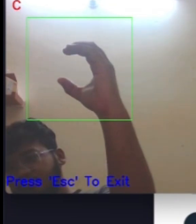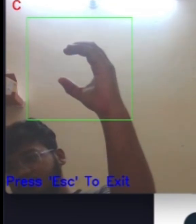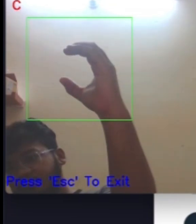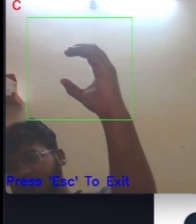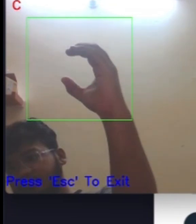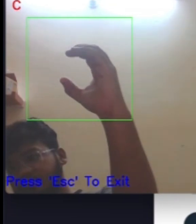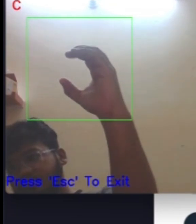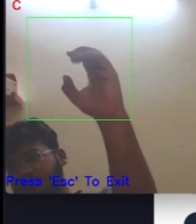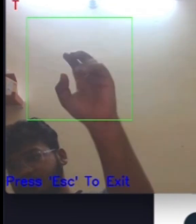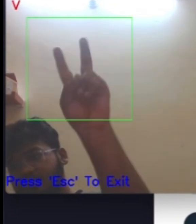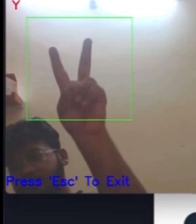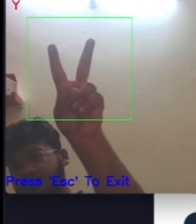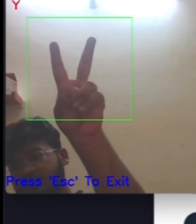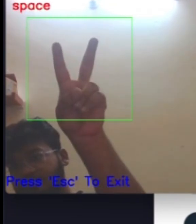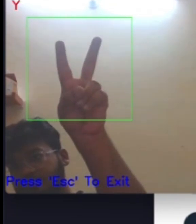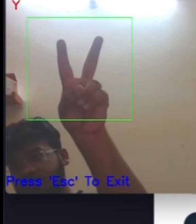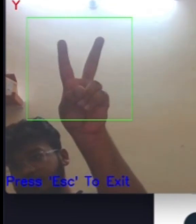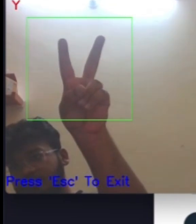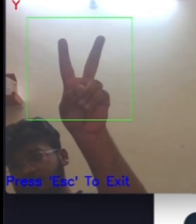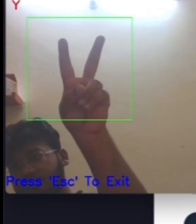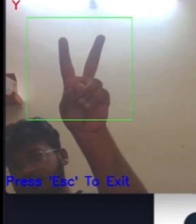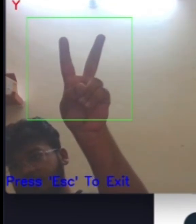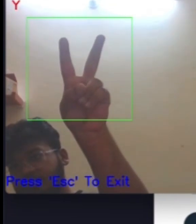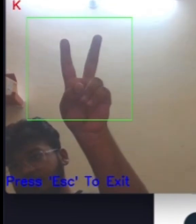C, Y,